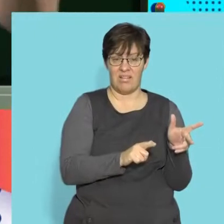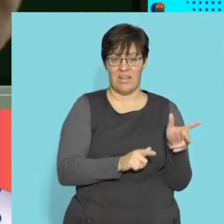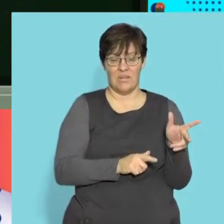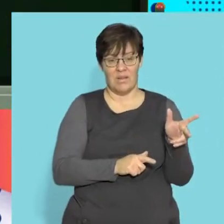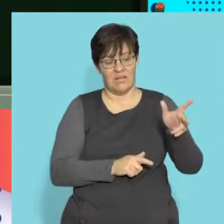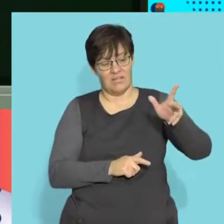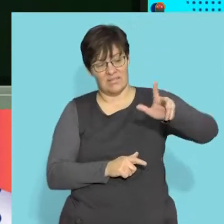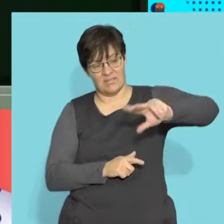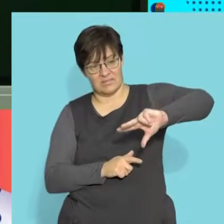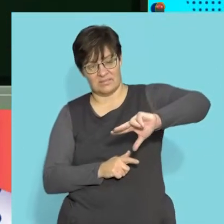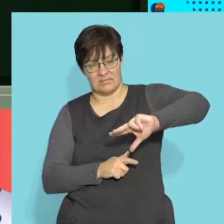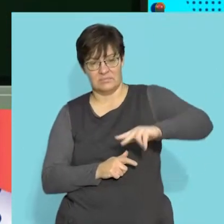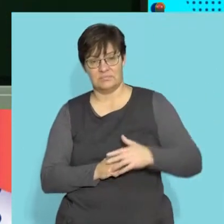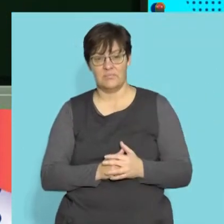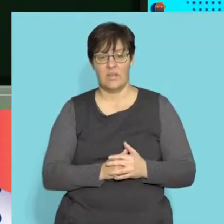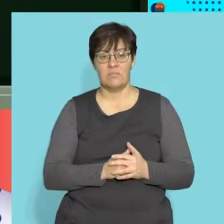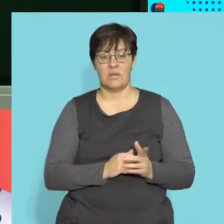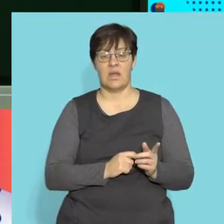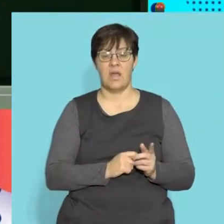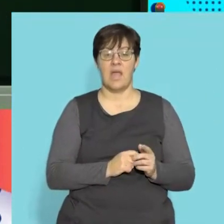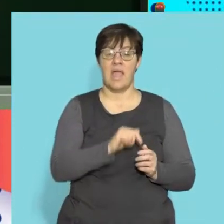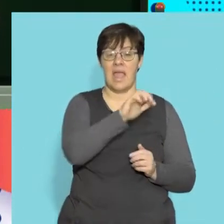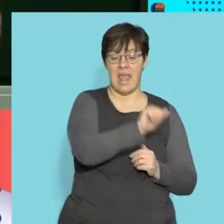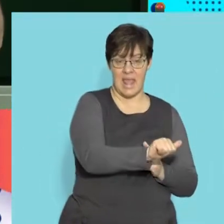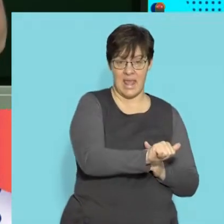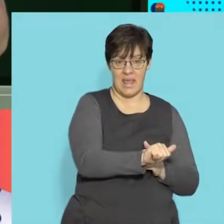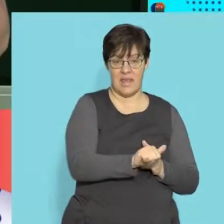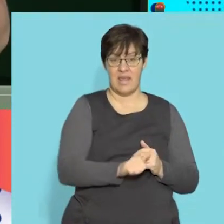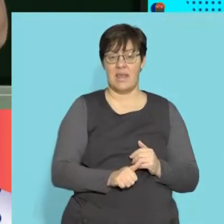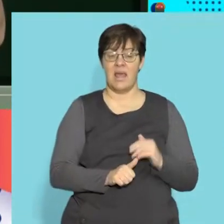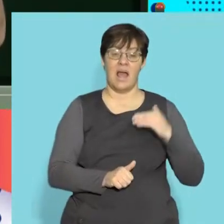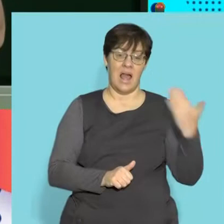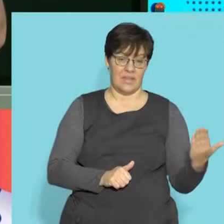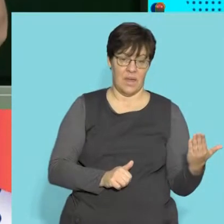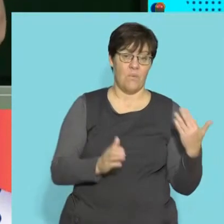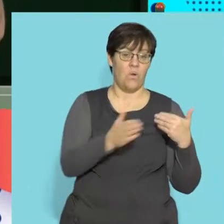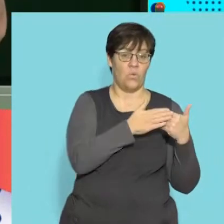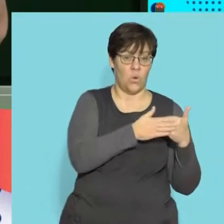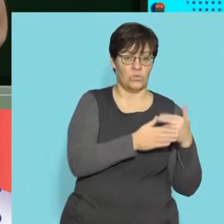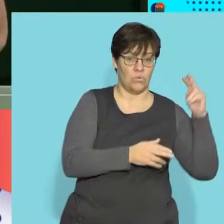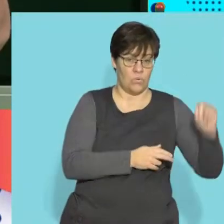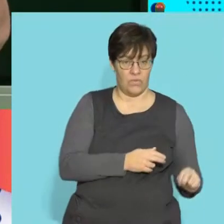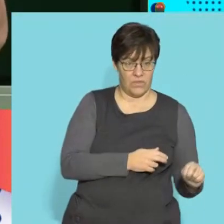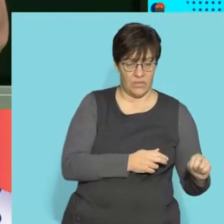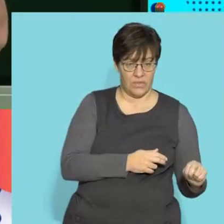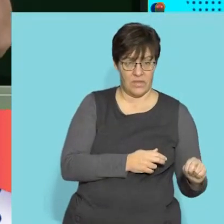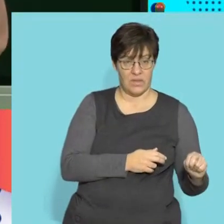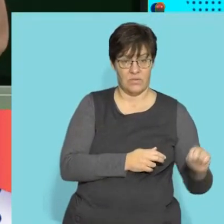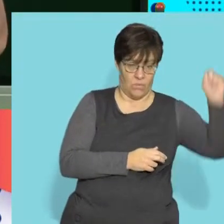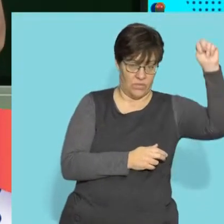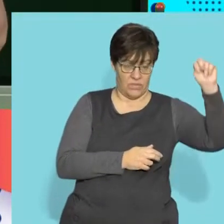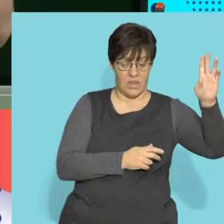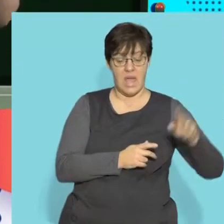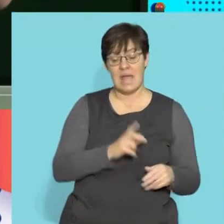the coil is in the original starting point, but part A is on the other side, closest to the North